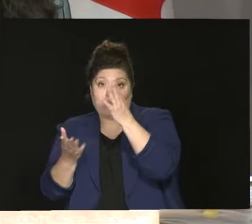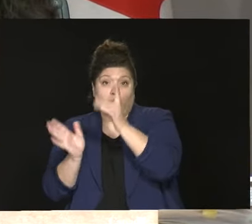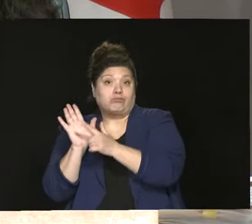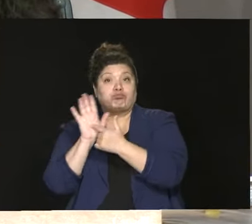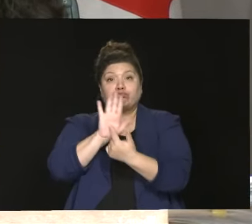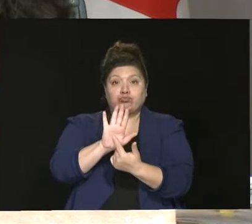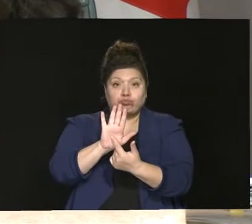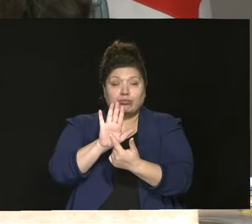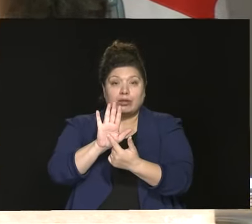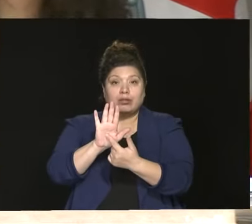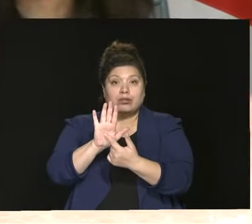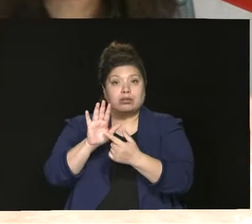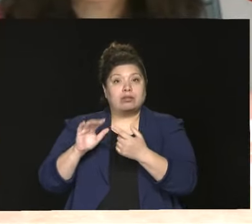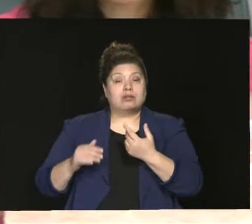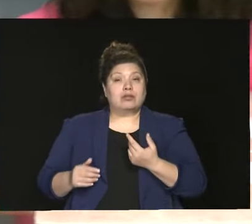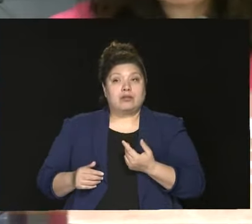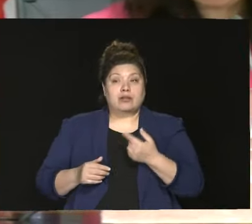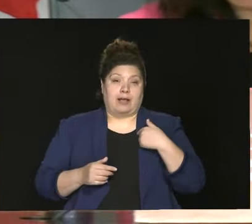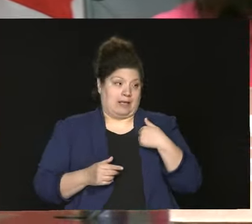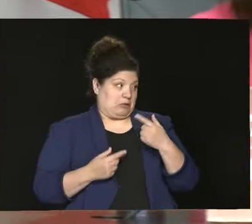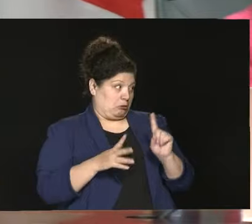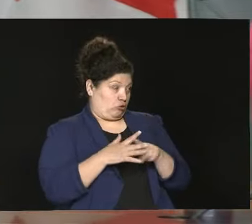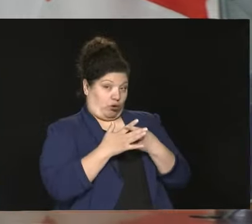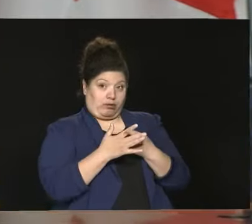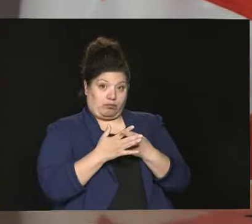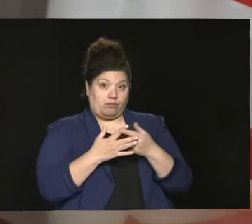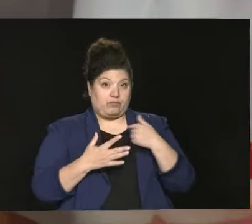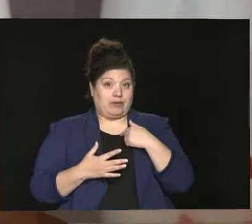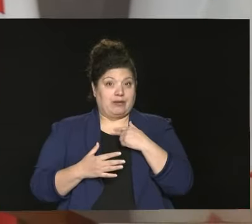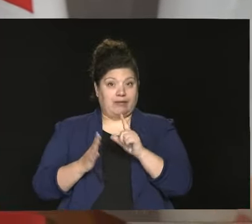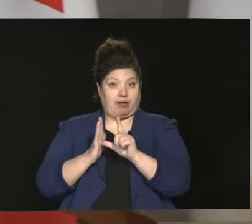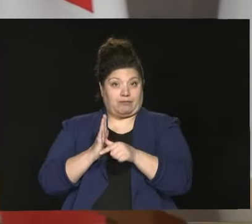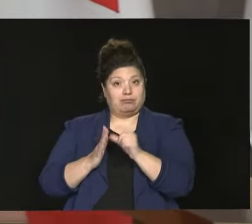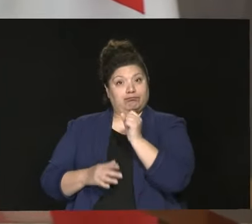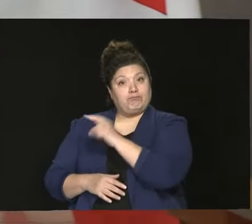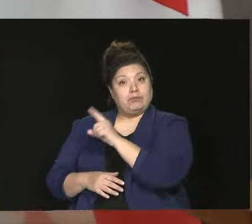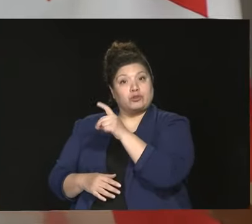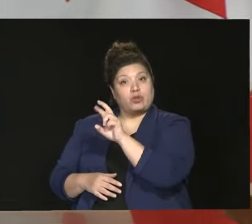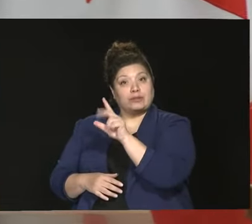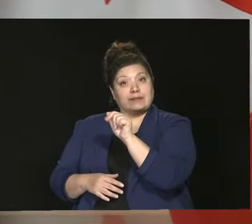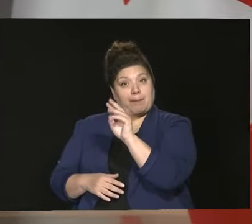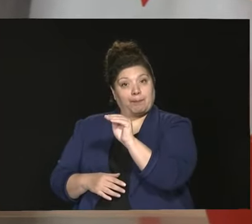me start, and then I'll ask Dr. Tam to offer her thoughts too.